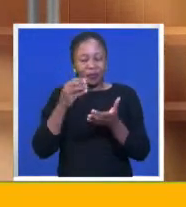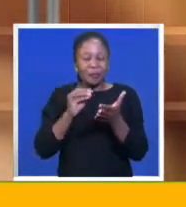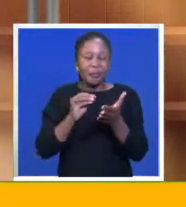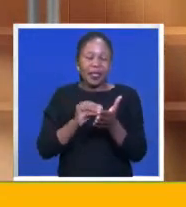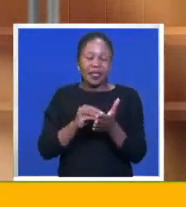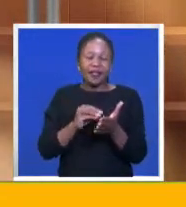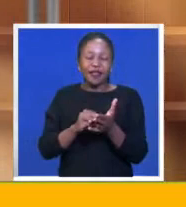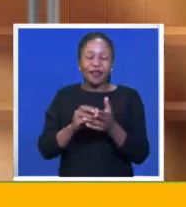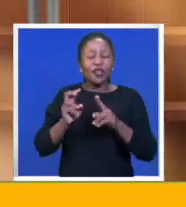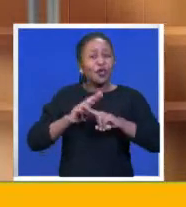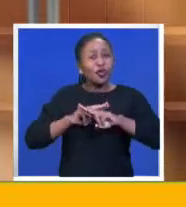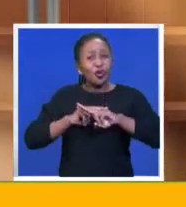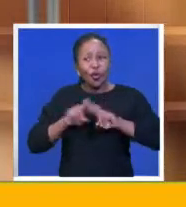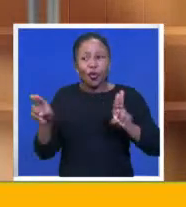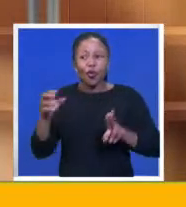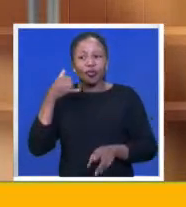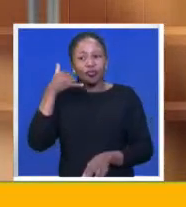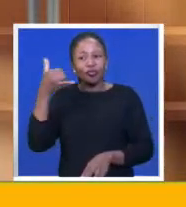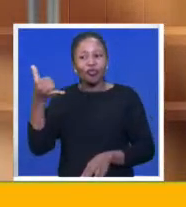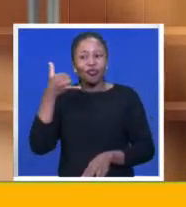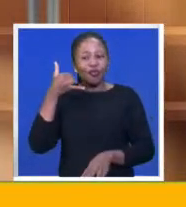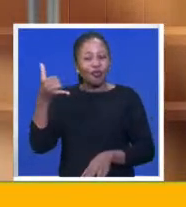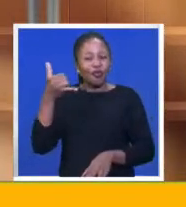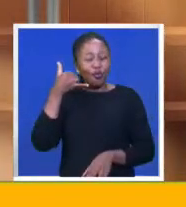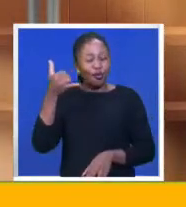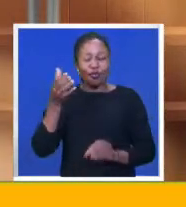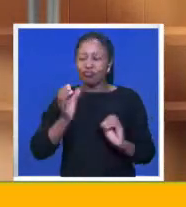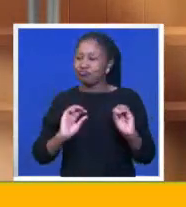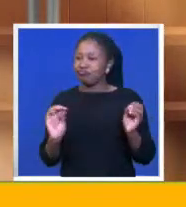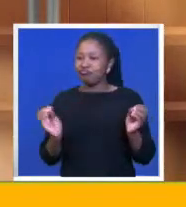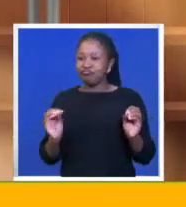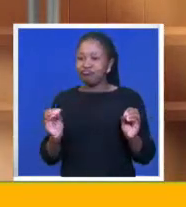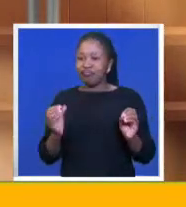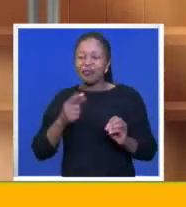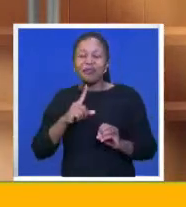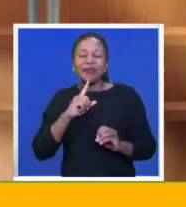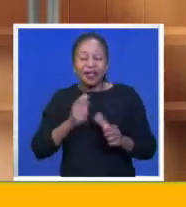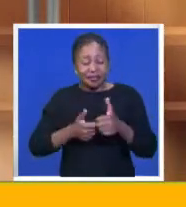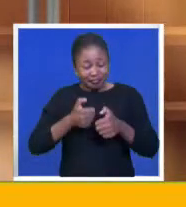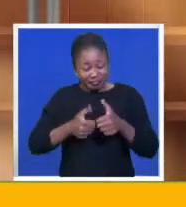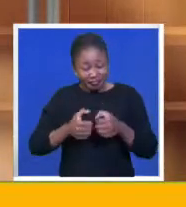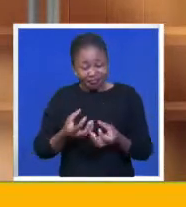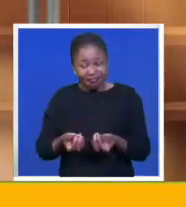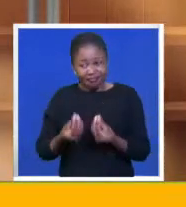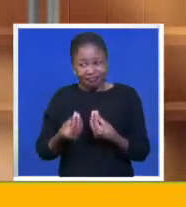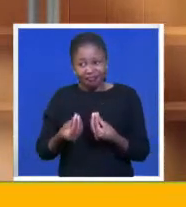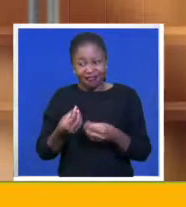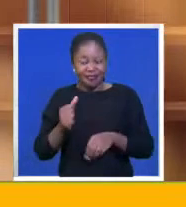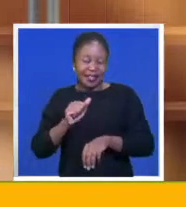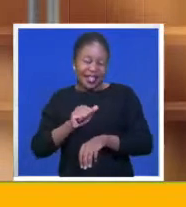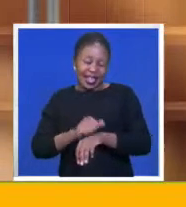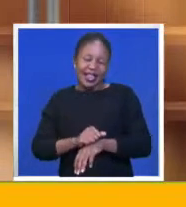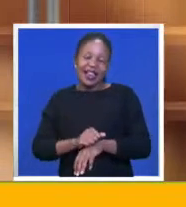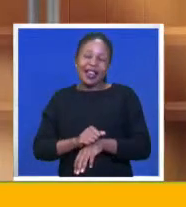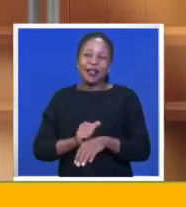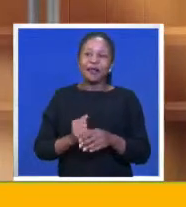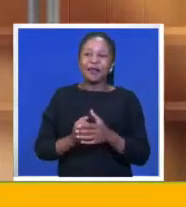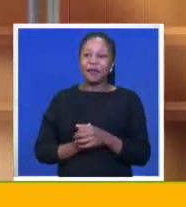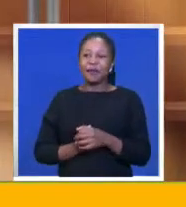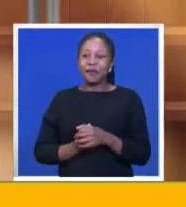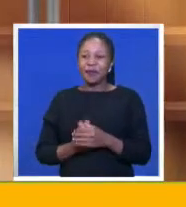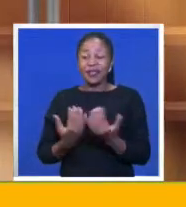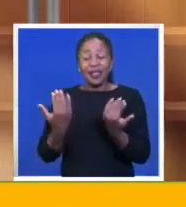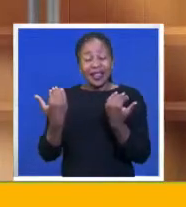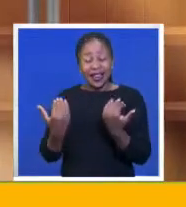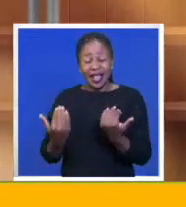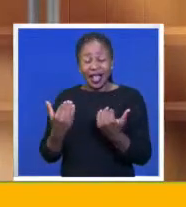Please text us, do not call us. We ask you kindly because we will not be able to answer those calls. All right, up next,